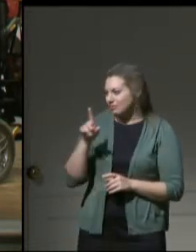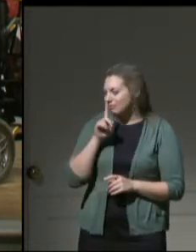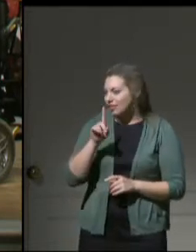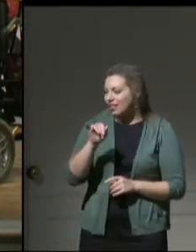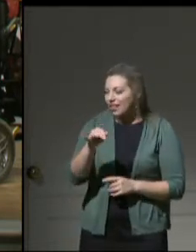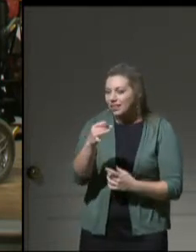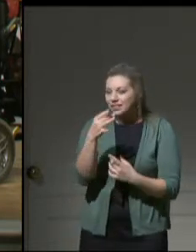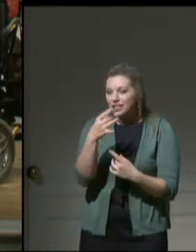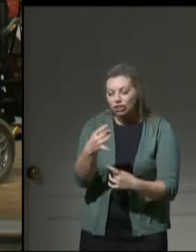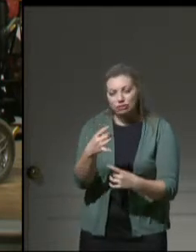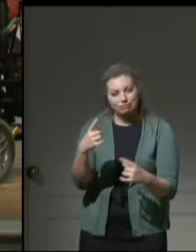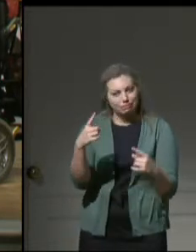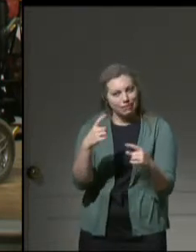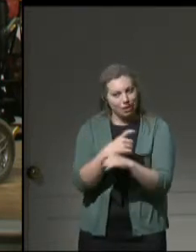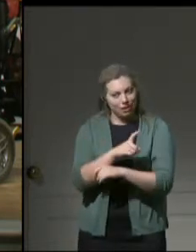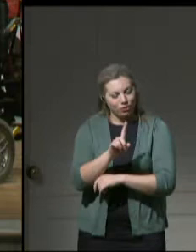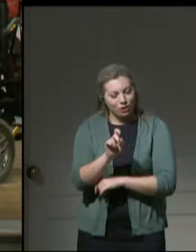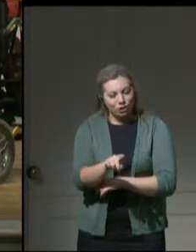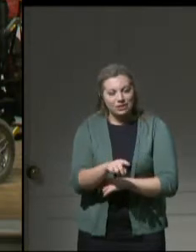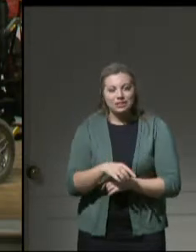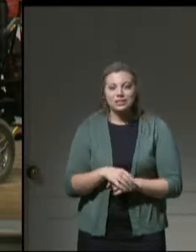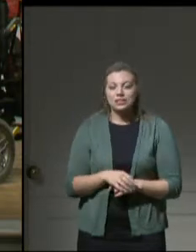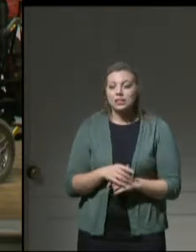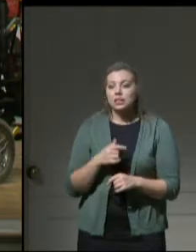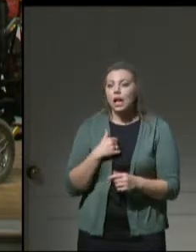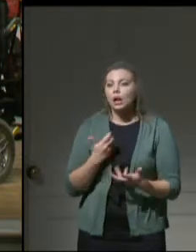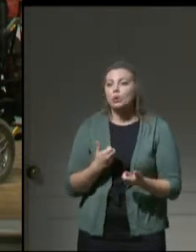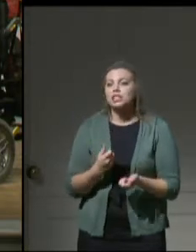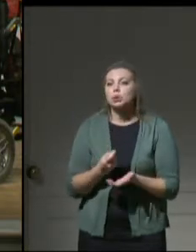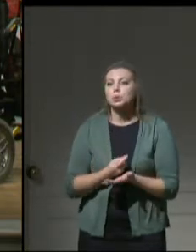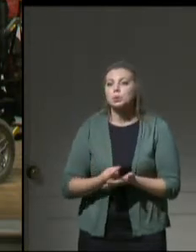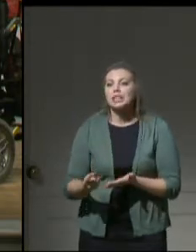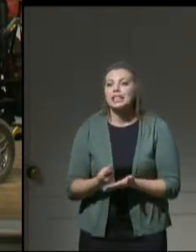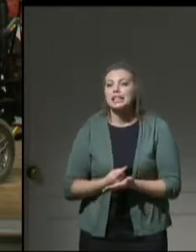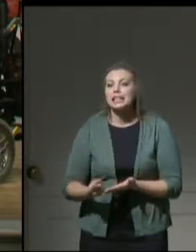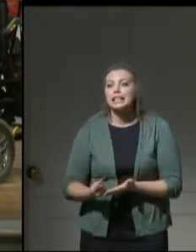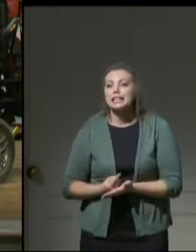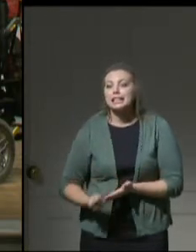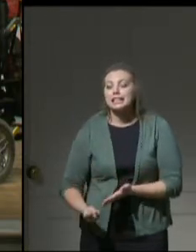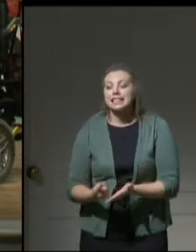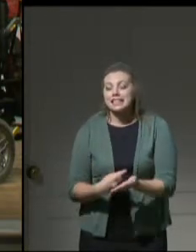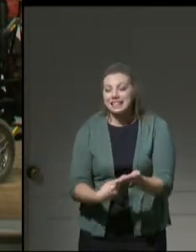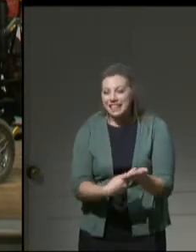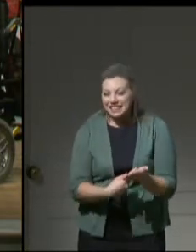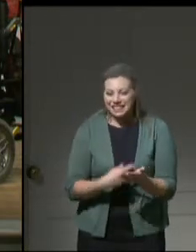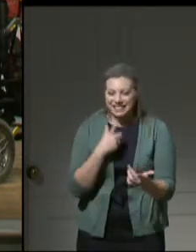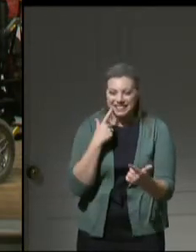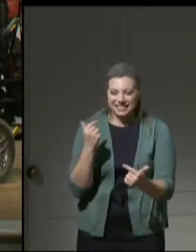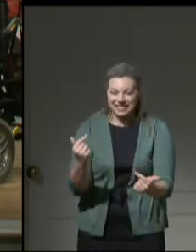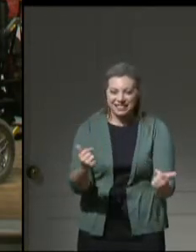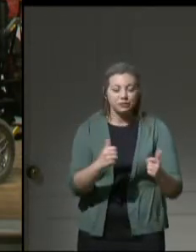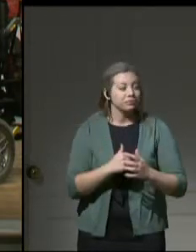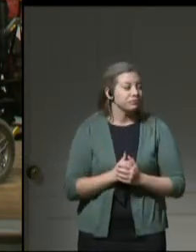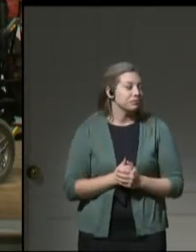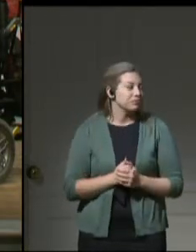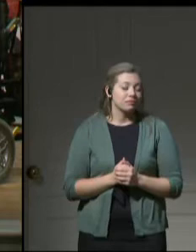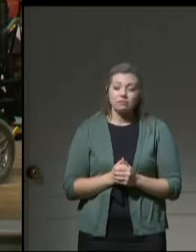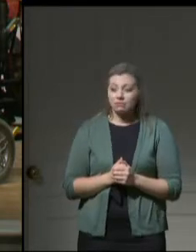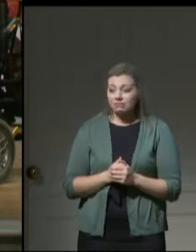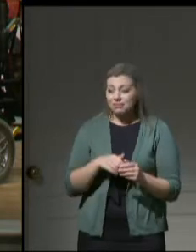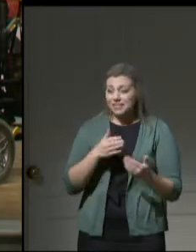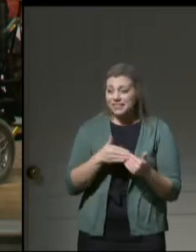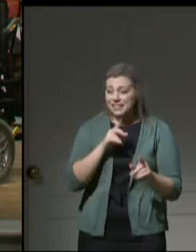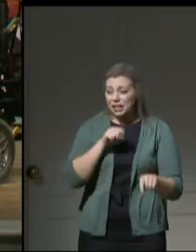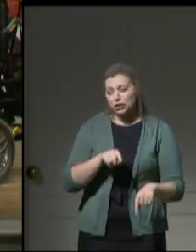and really complicated question, and I would like to spend weeks discussing it. And there's not an easy